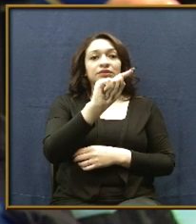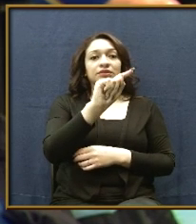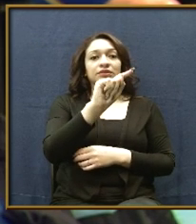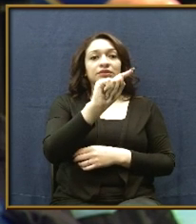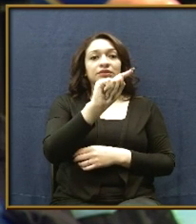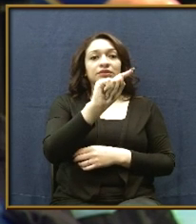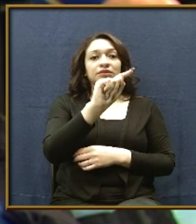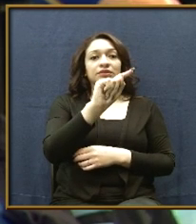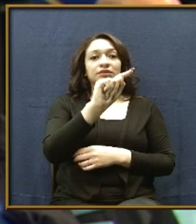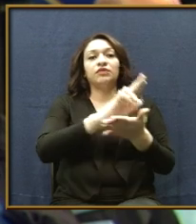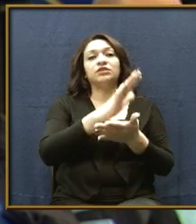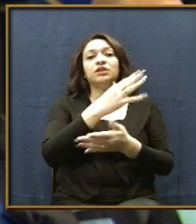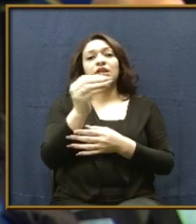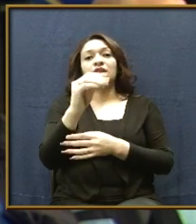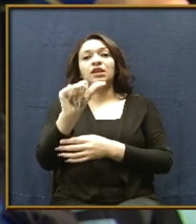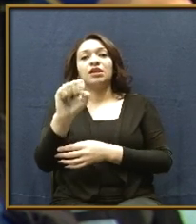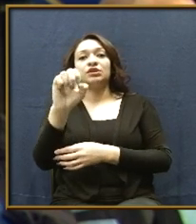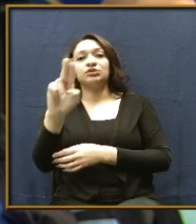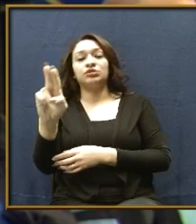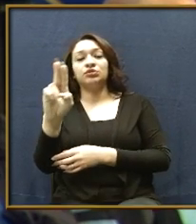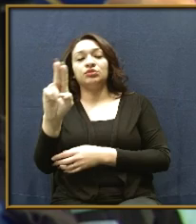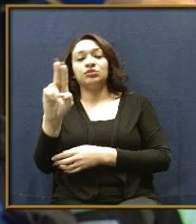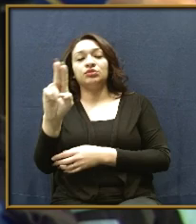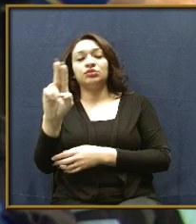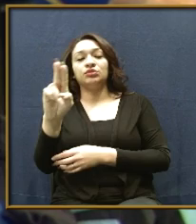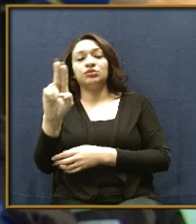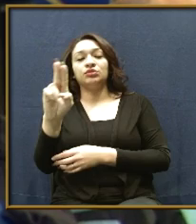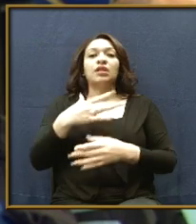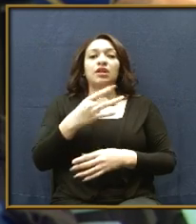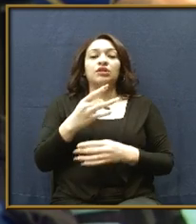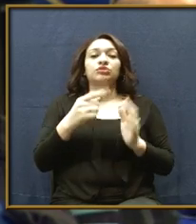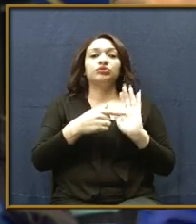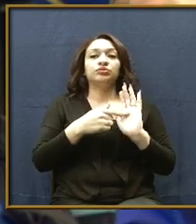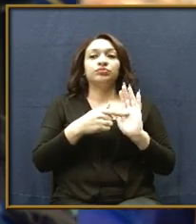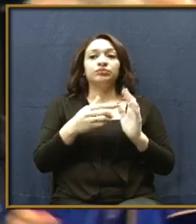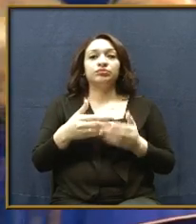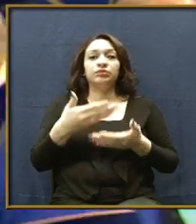upon those in absentia the appropriate.